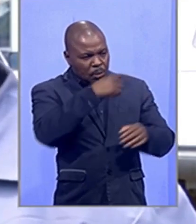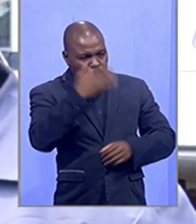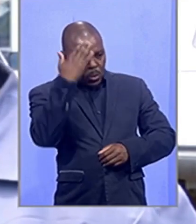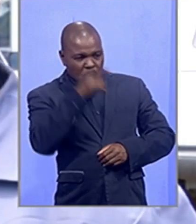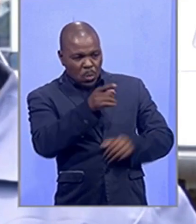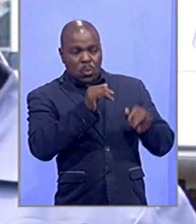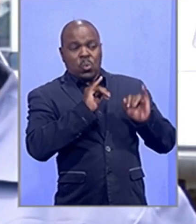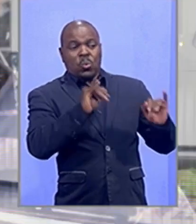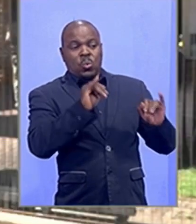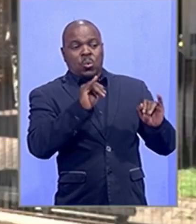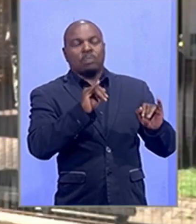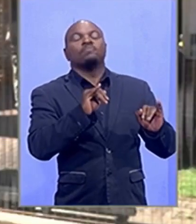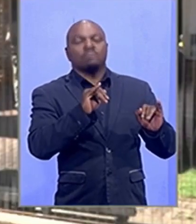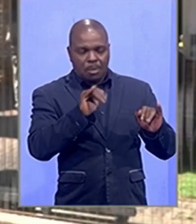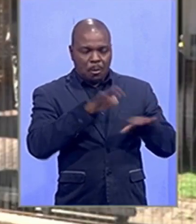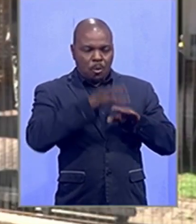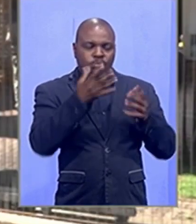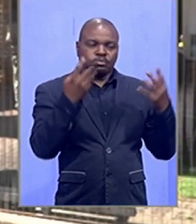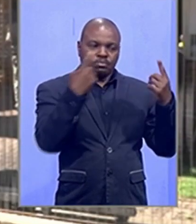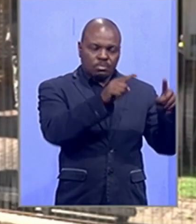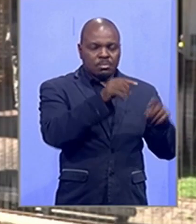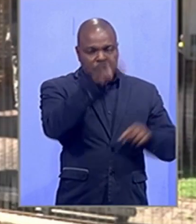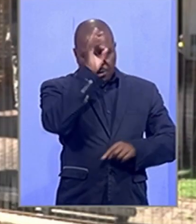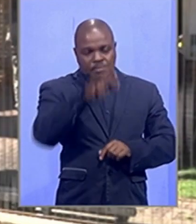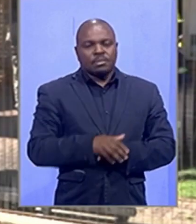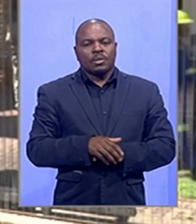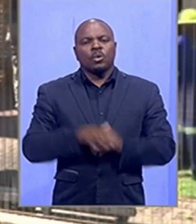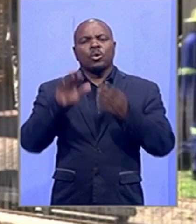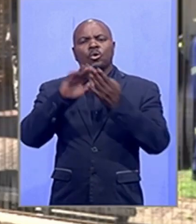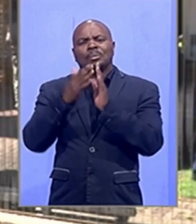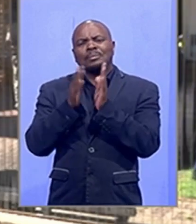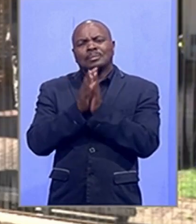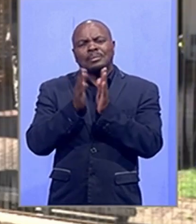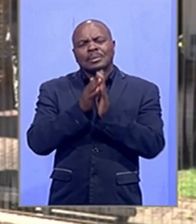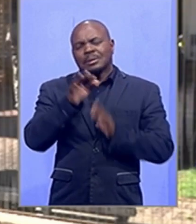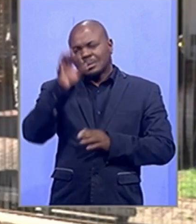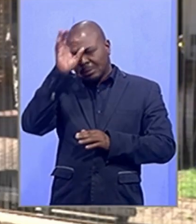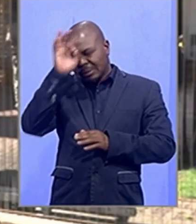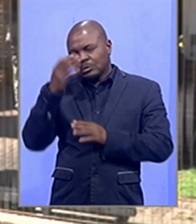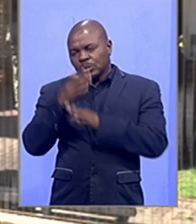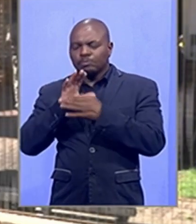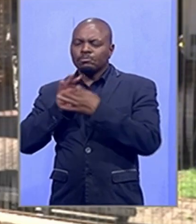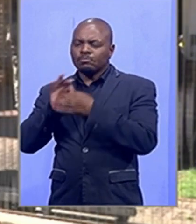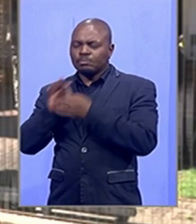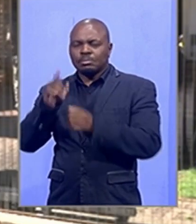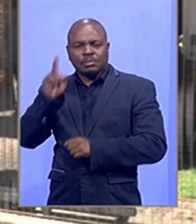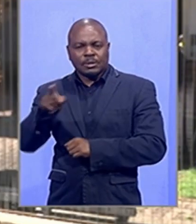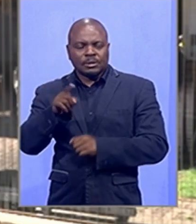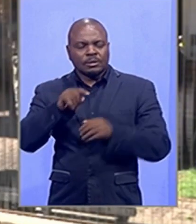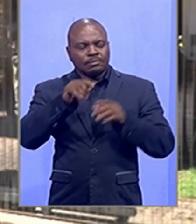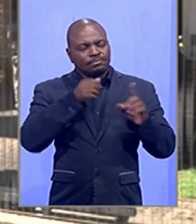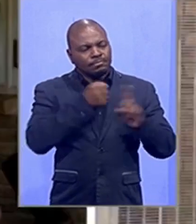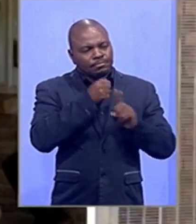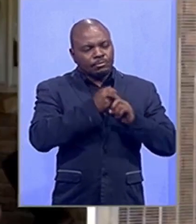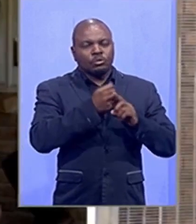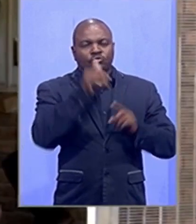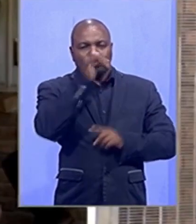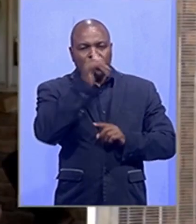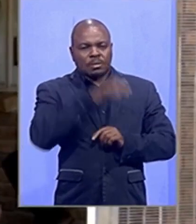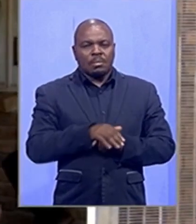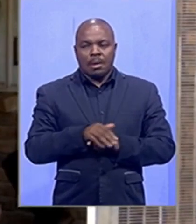affected by this kind of situation. Maphodisa ipileditše go setšhaba go šomišana le bona go fediša bosenyi. Go golegwa ga bagonolo